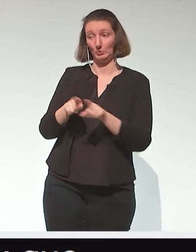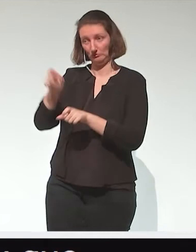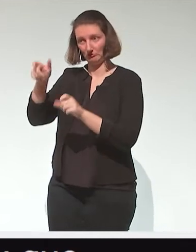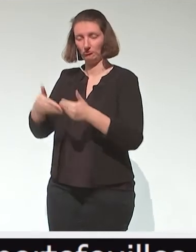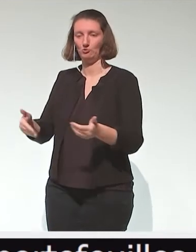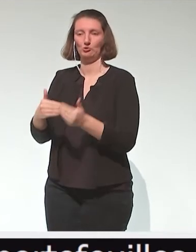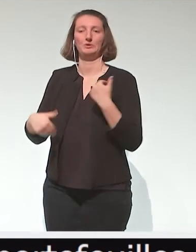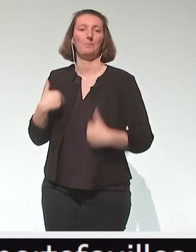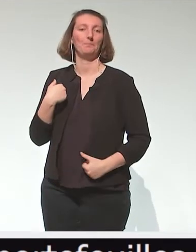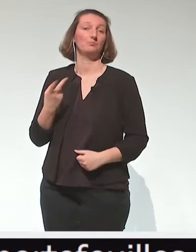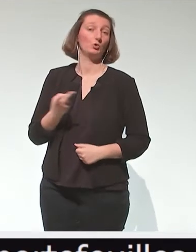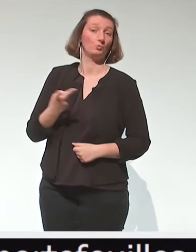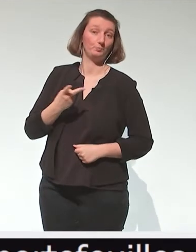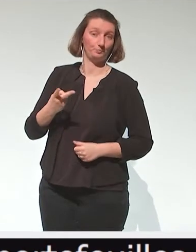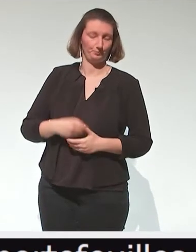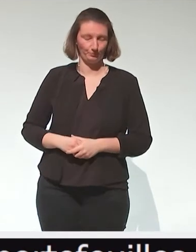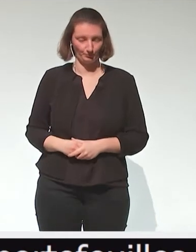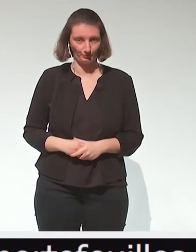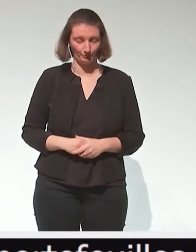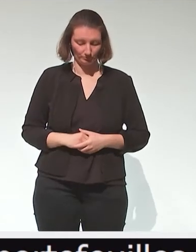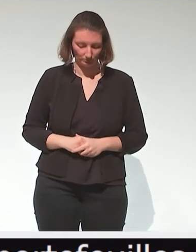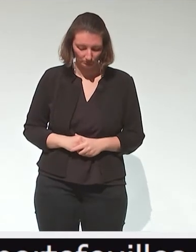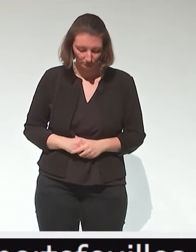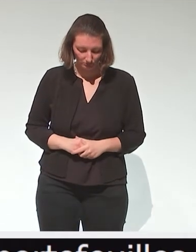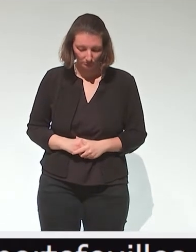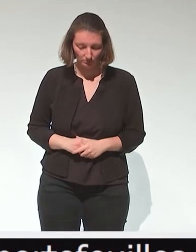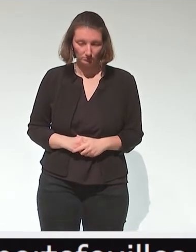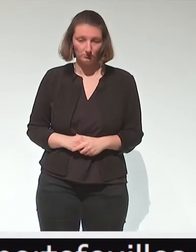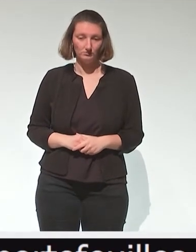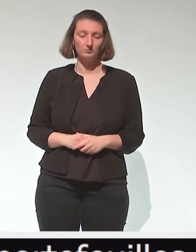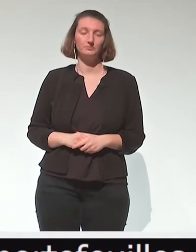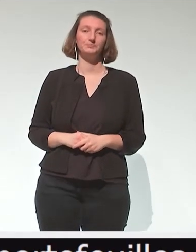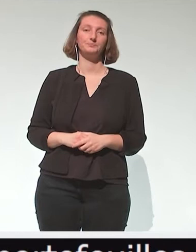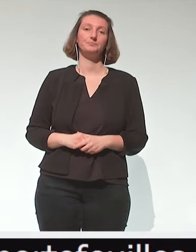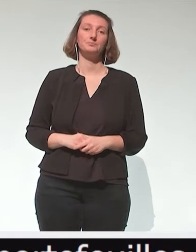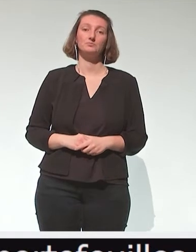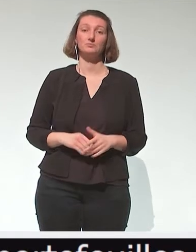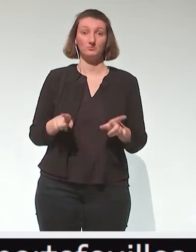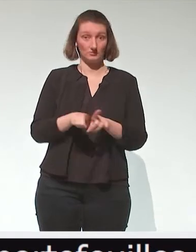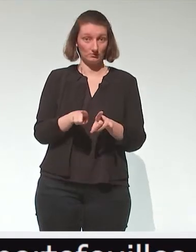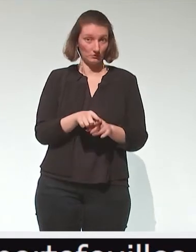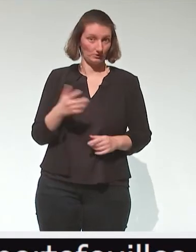different auditories. They are requested on